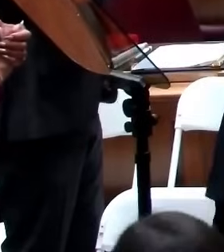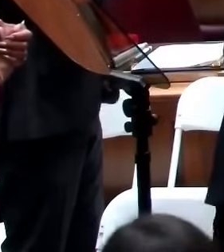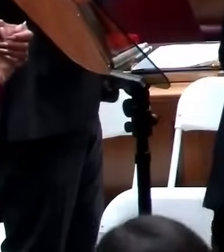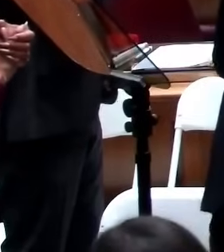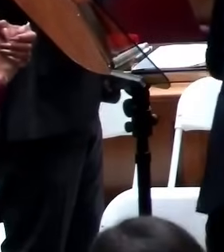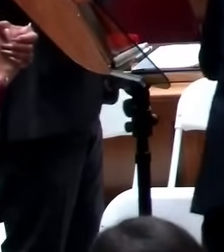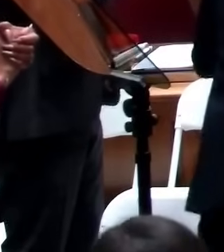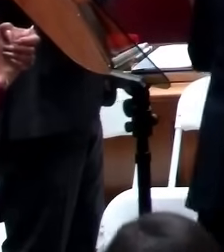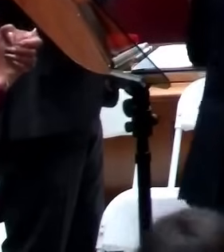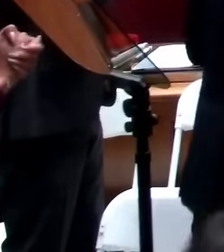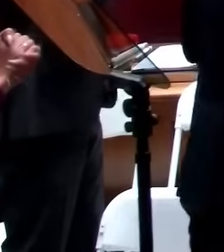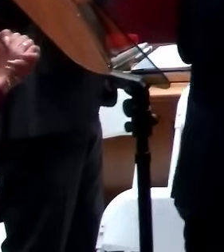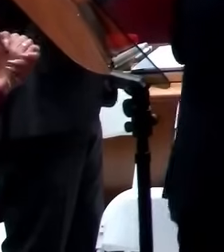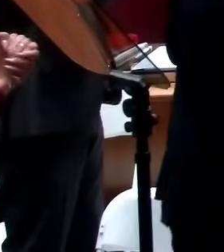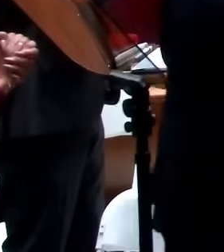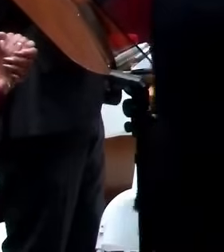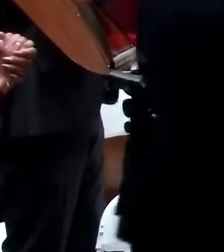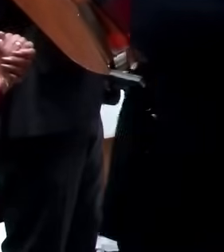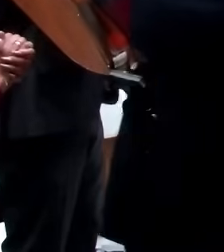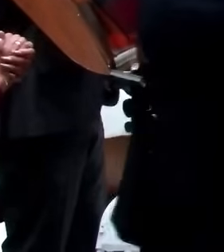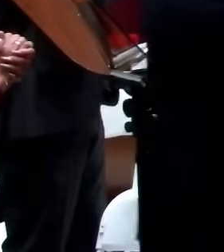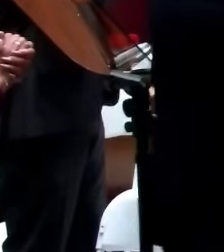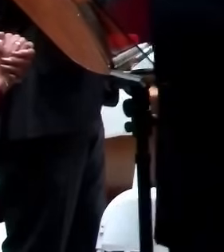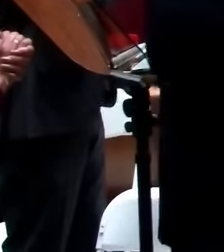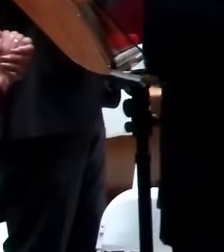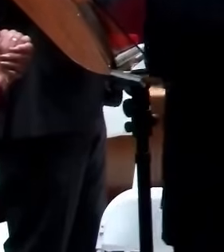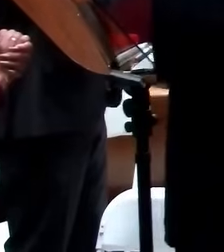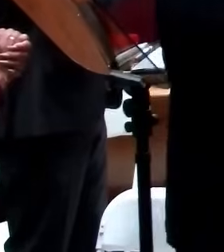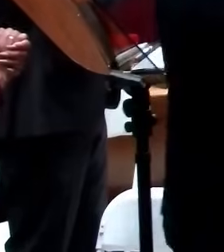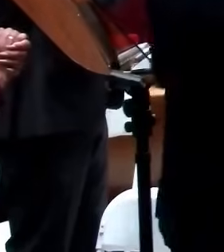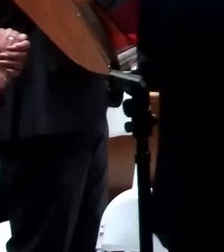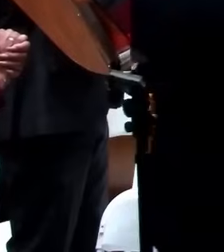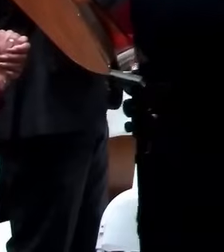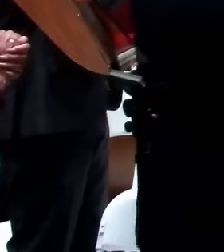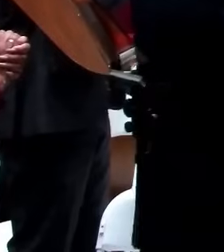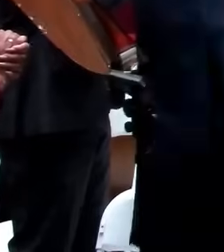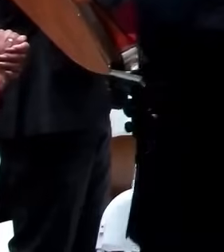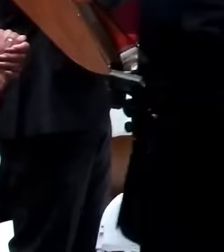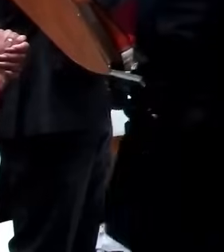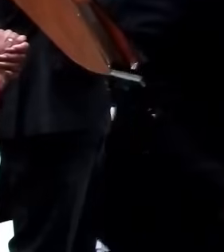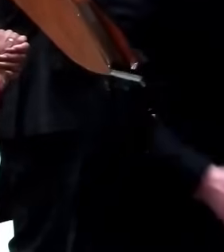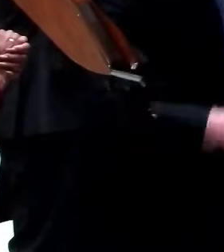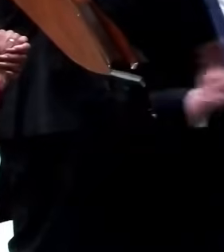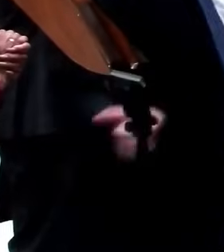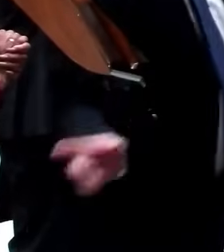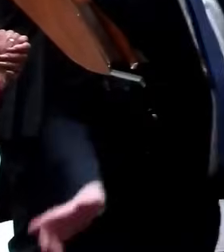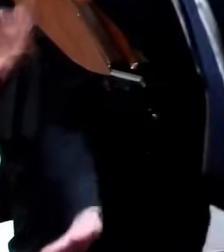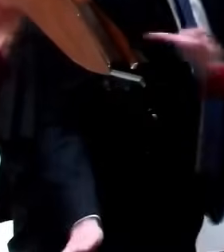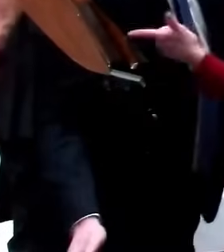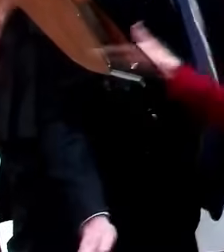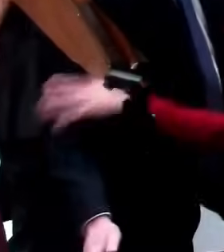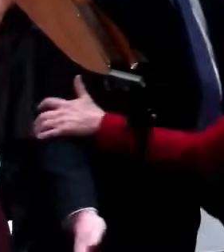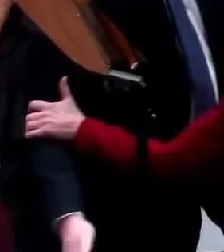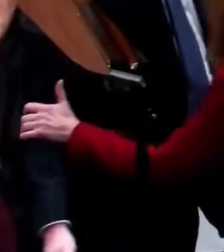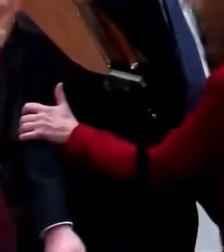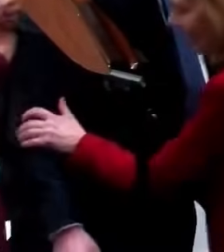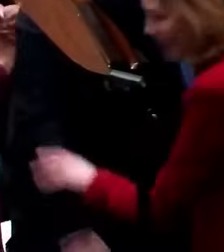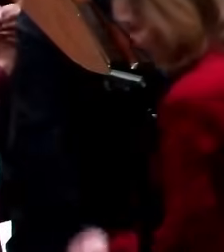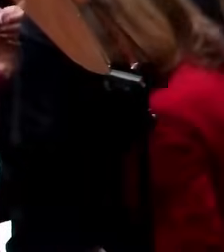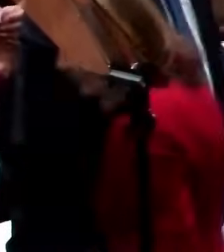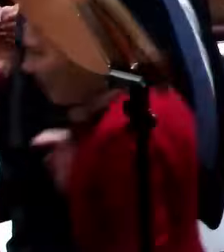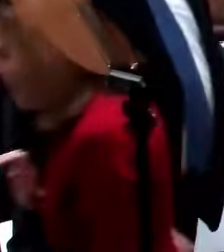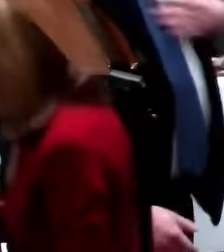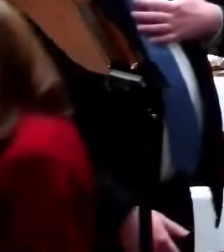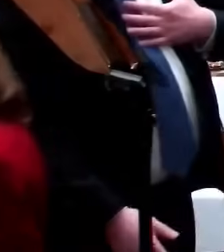President Asanas, University of Delaware, Dr. Tony Allen, Delaware State University, and